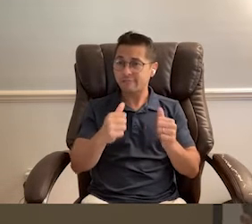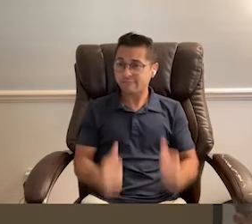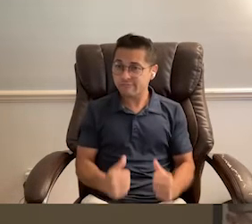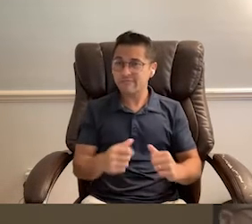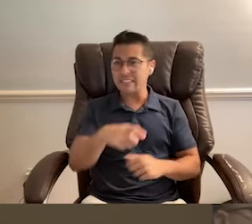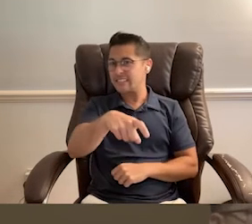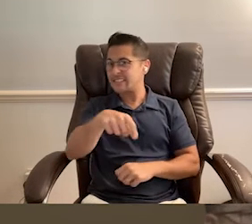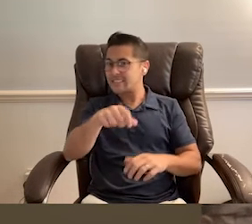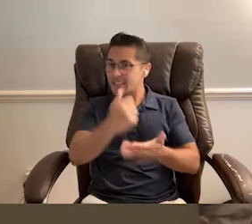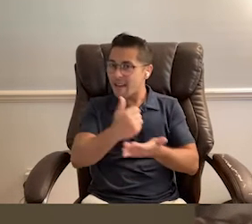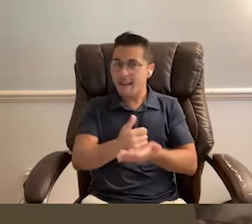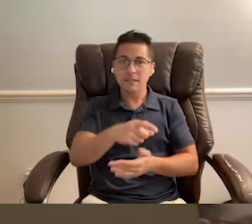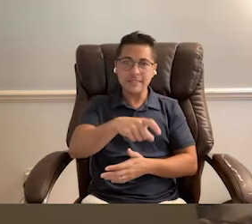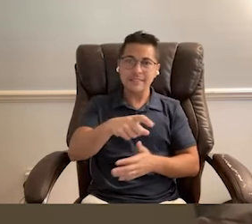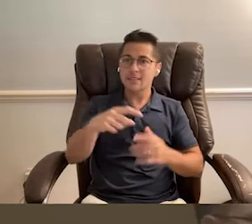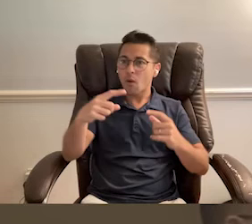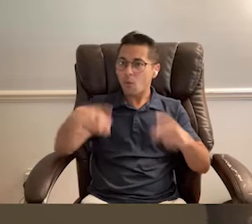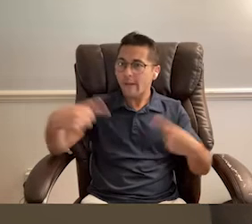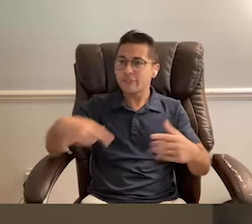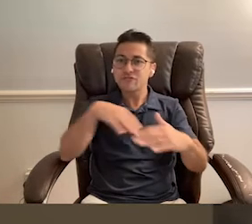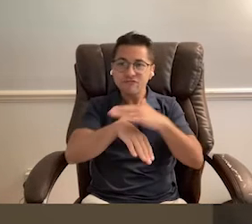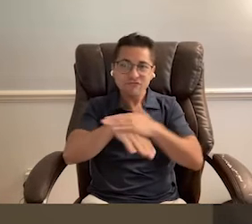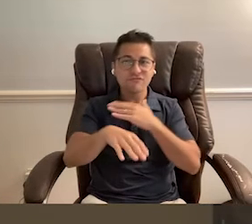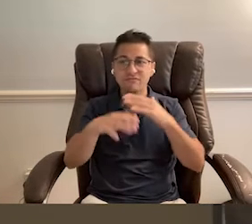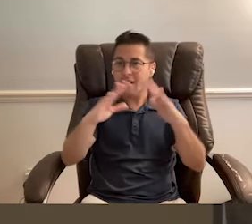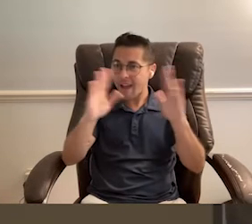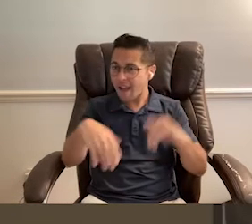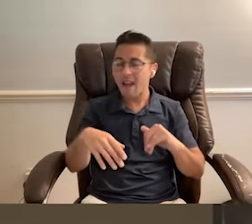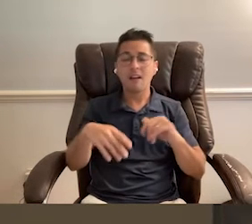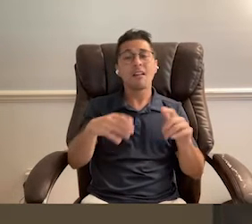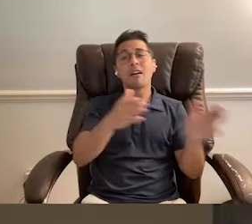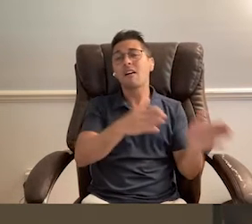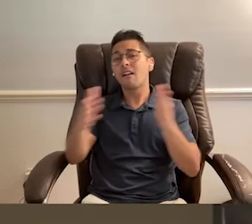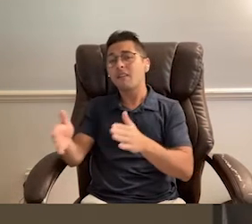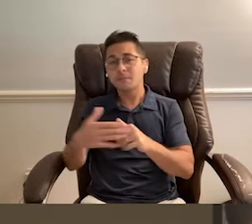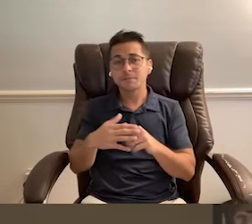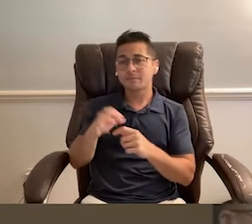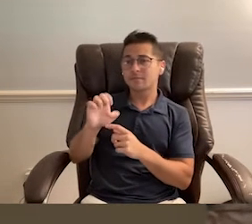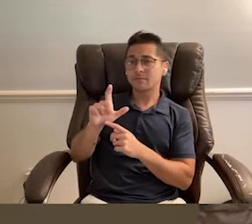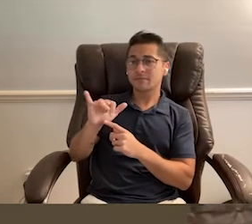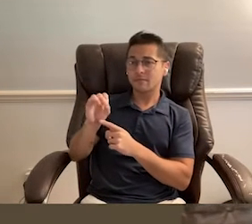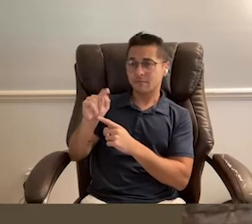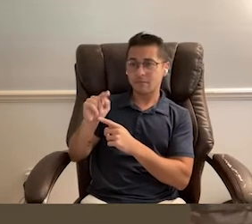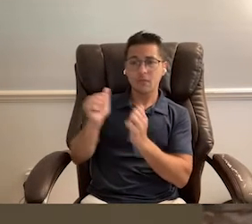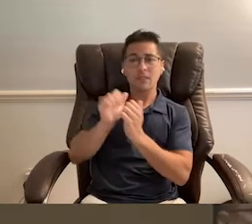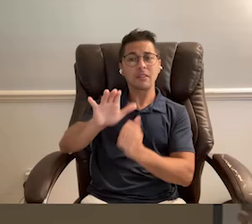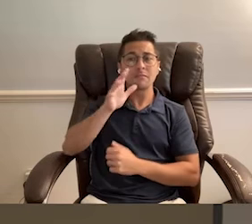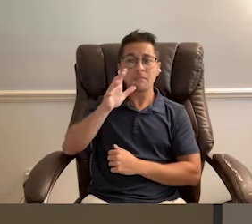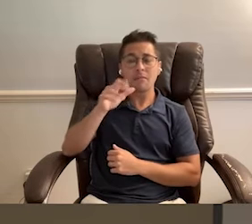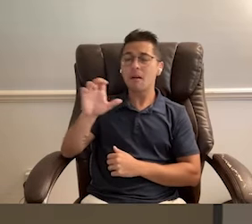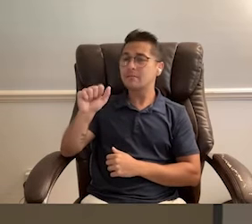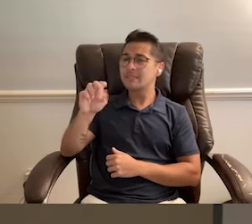So putting funds aside to save for that. And then you have Elliot up here with his mom, Sandy, who's like, he